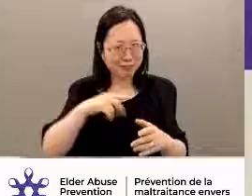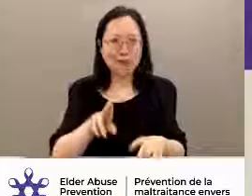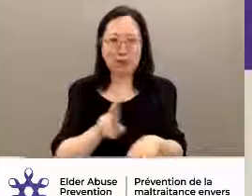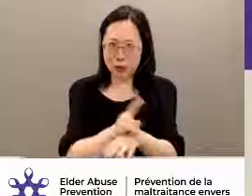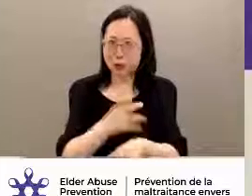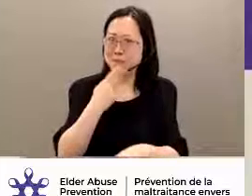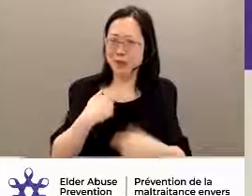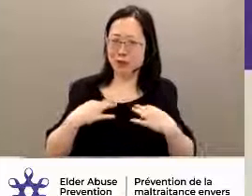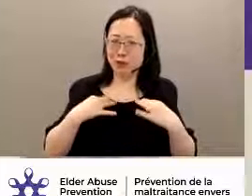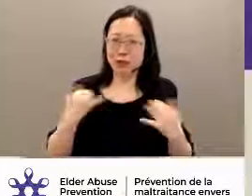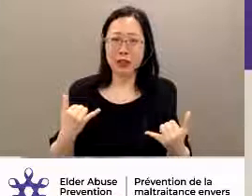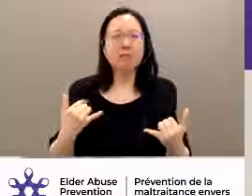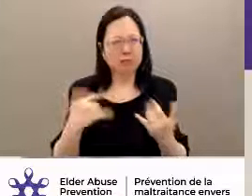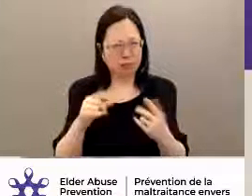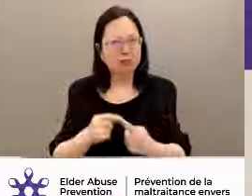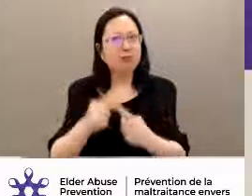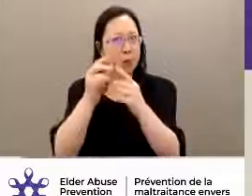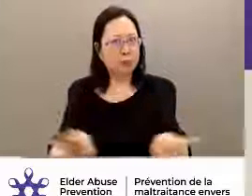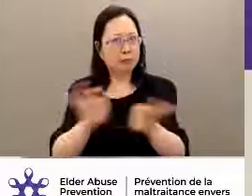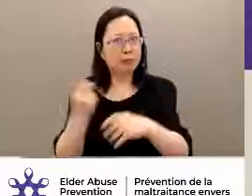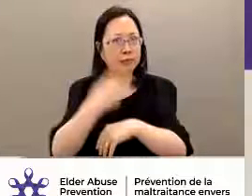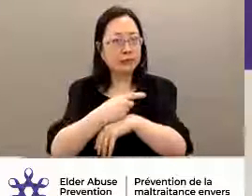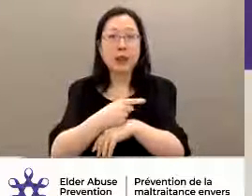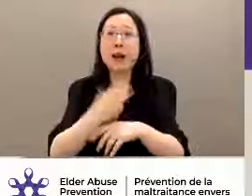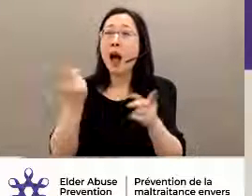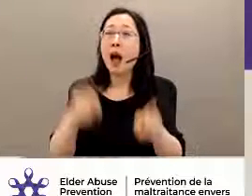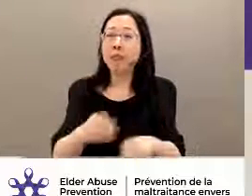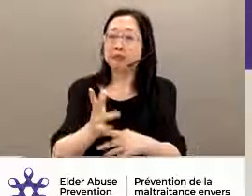This is a significant day. It started off as an initial